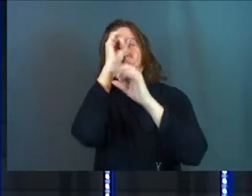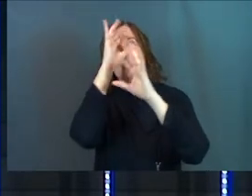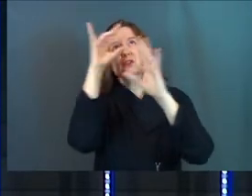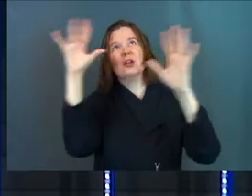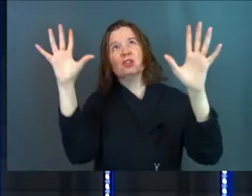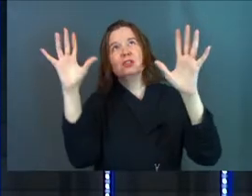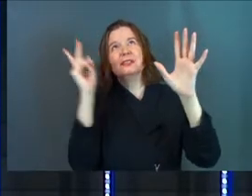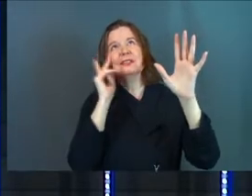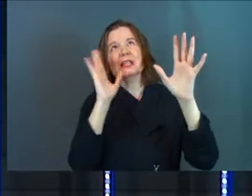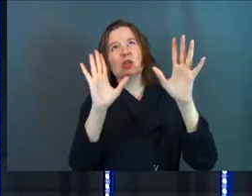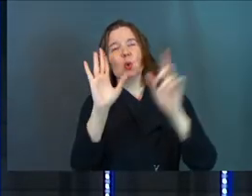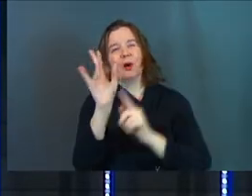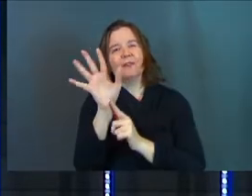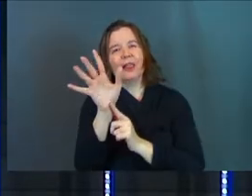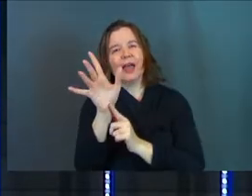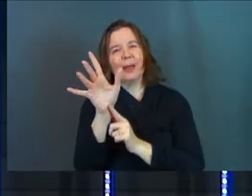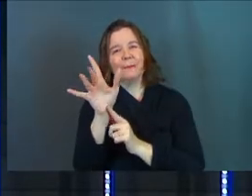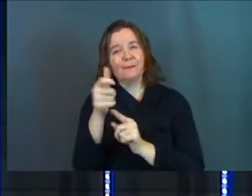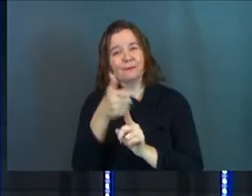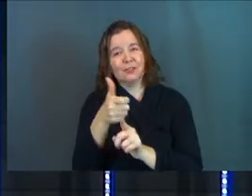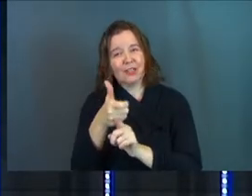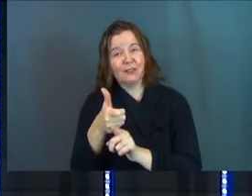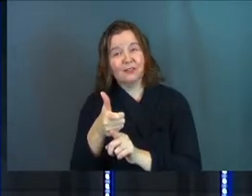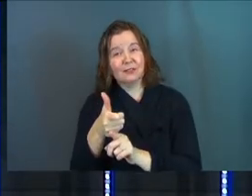imagination. Just see a little flame there?